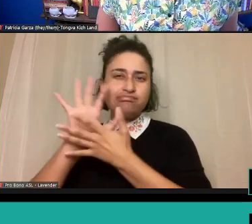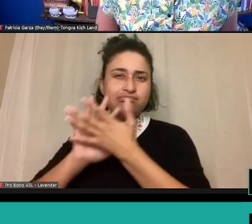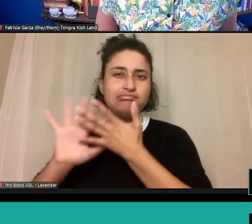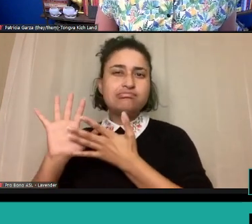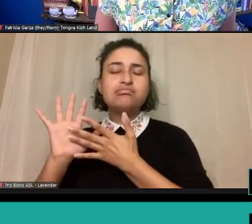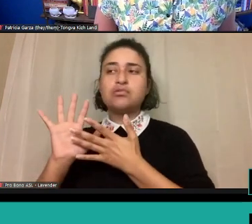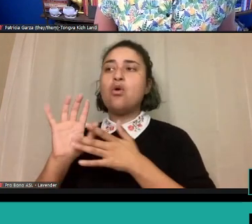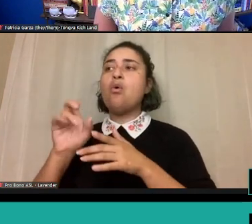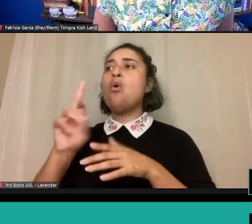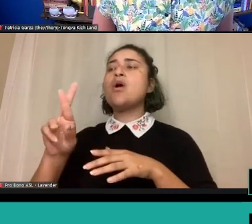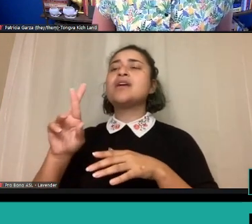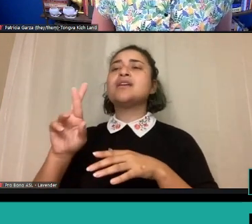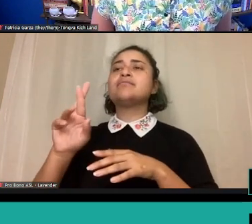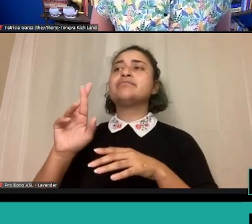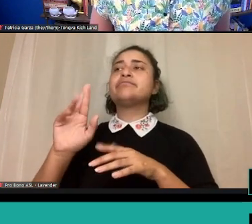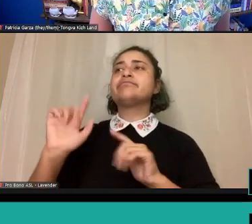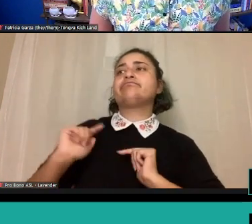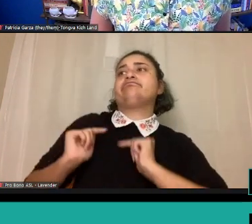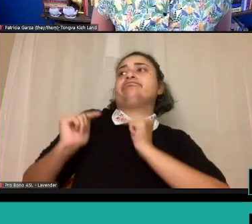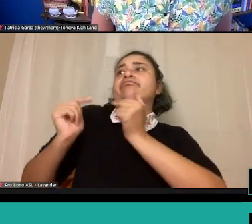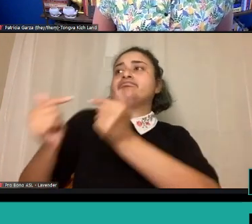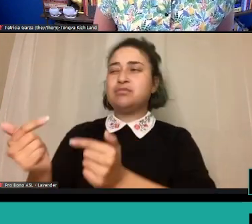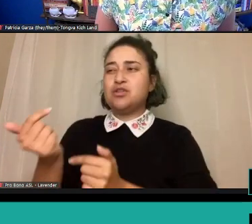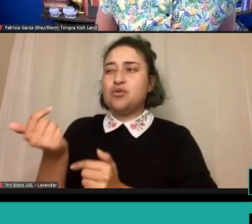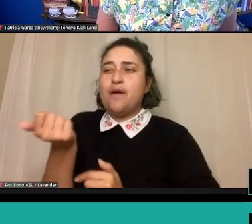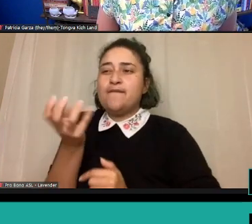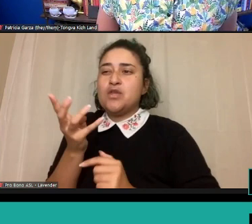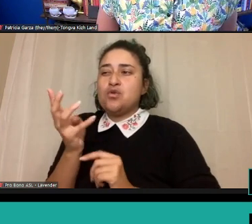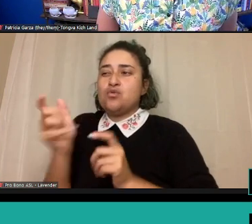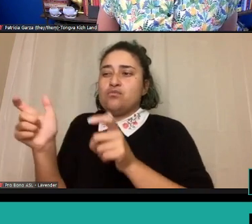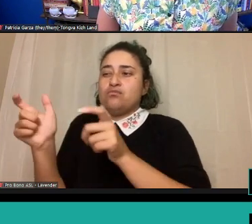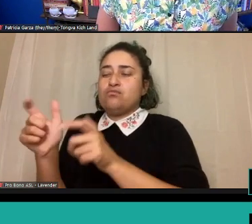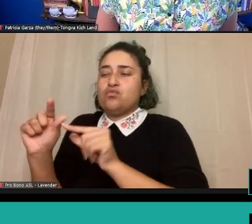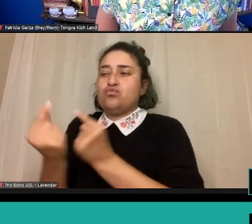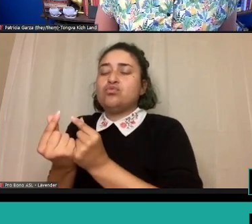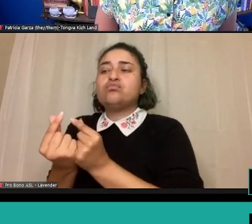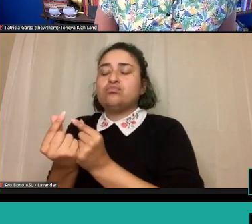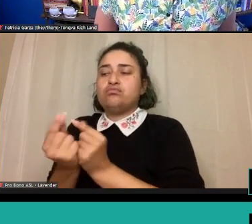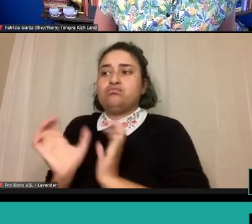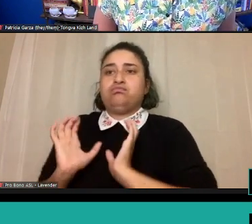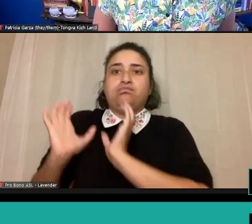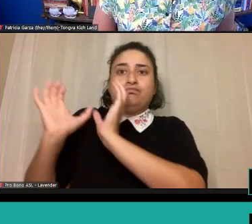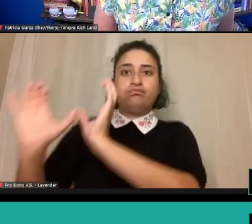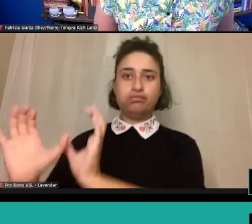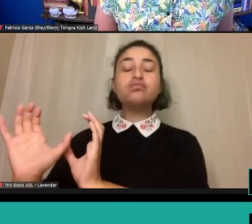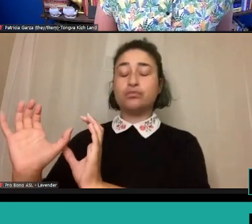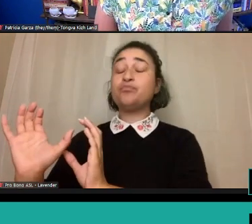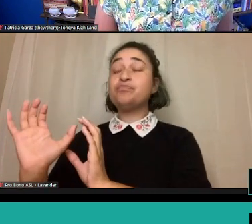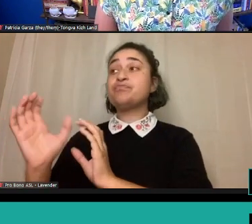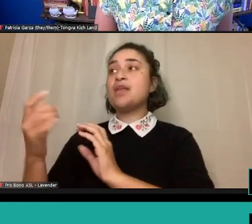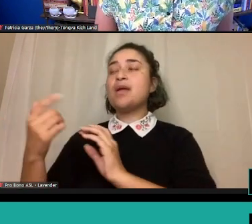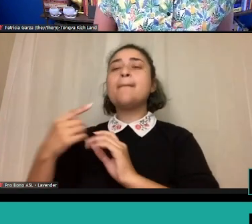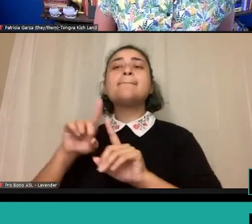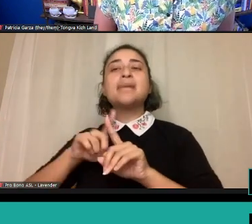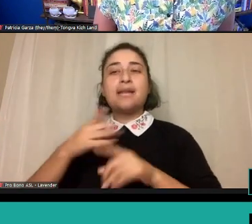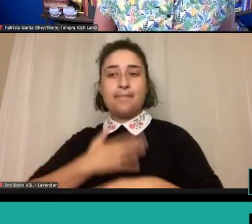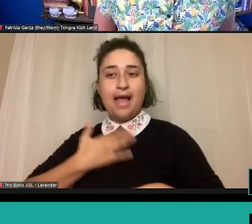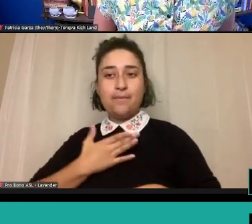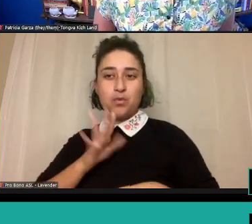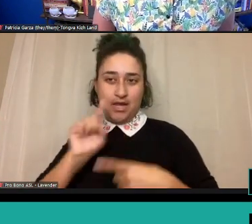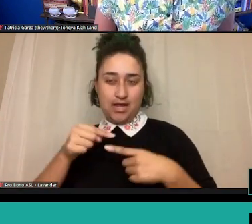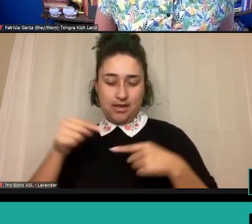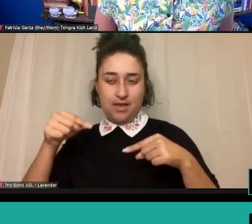on a few folks. But I'm so glad that you brought that up, because I have these conversations a lot with my PAL team.